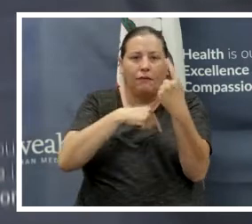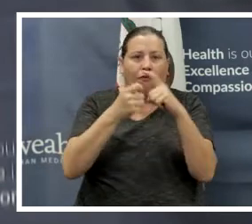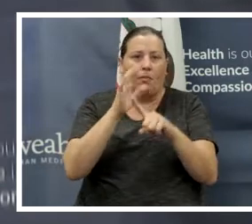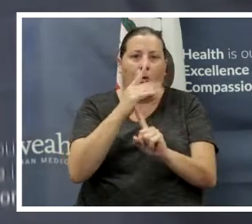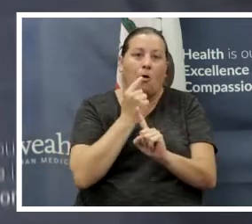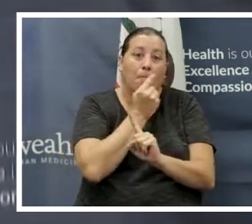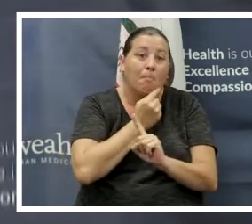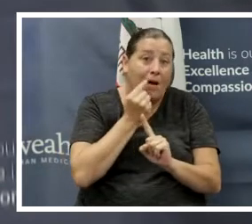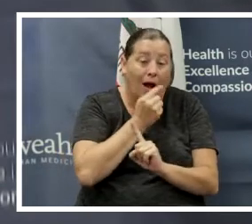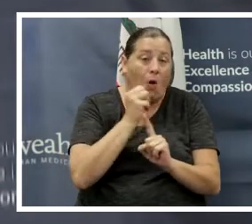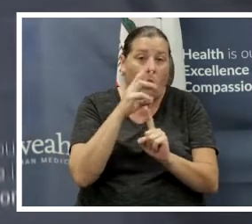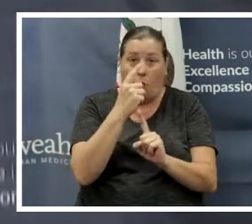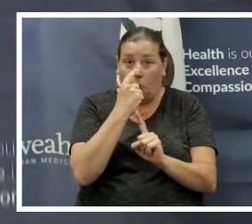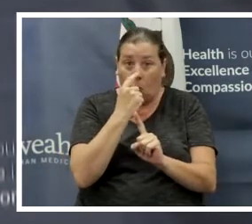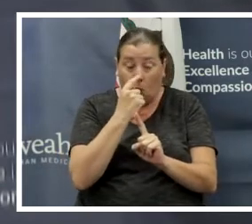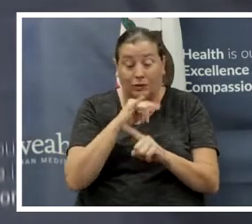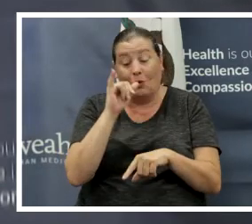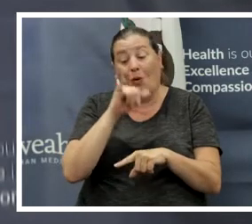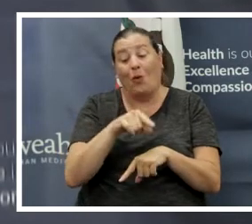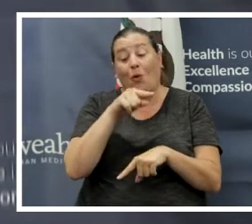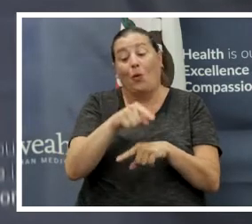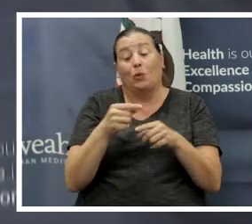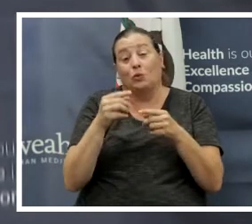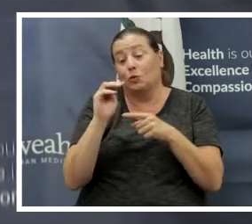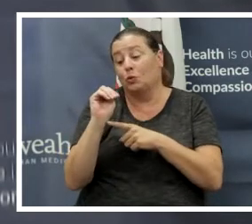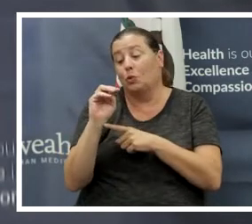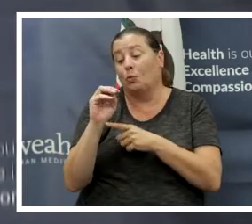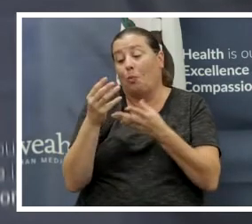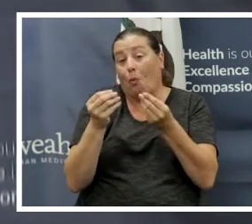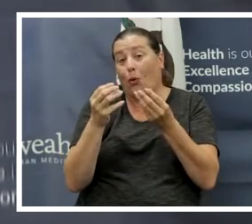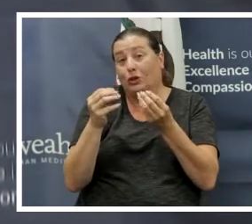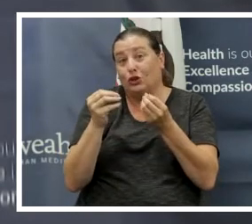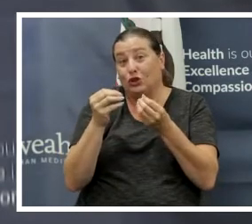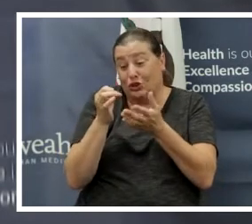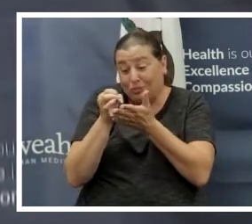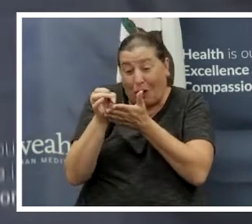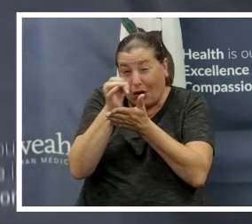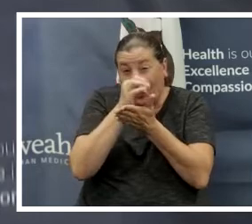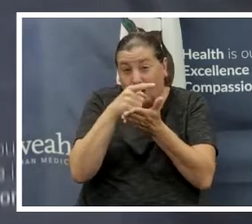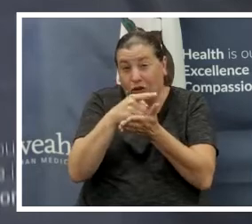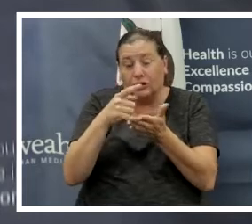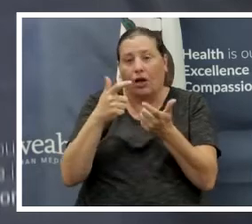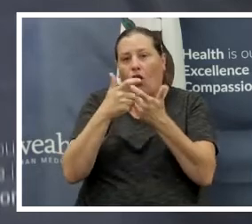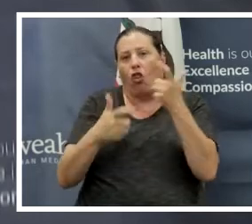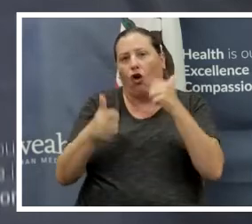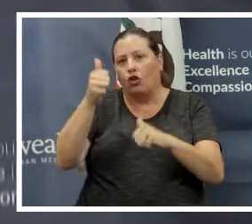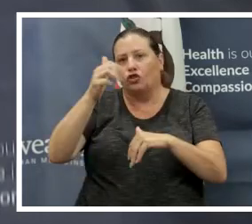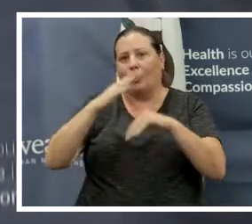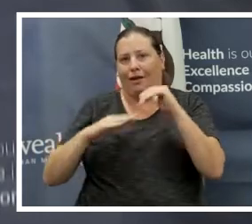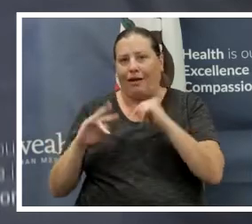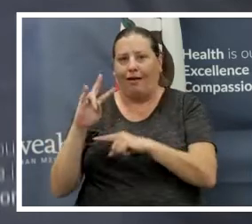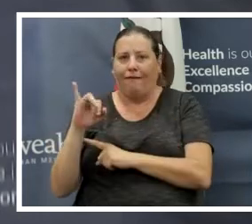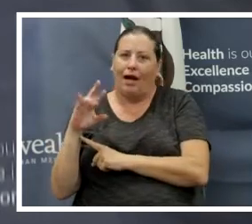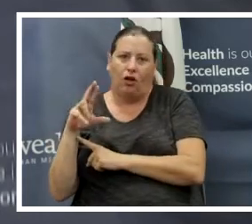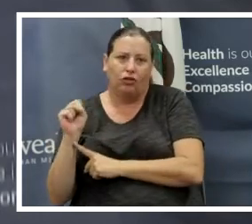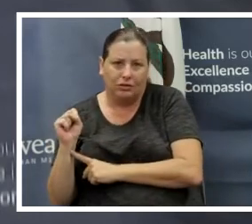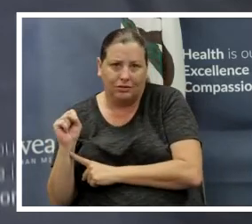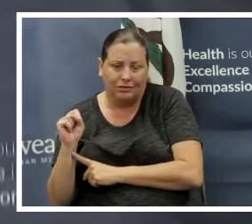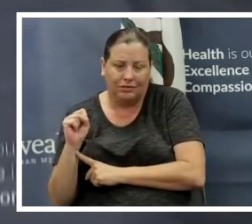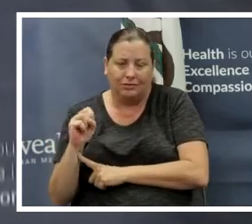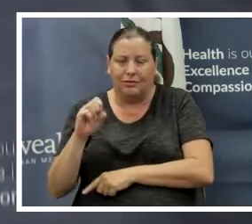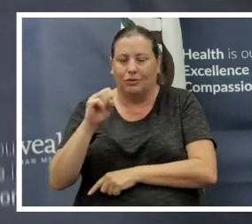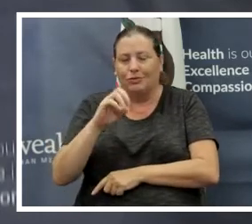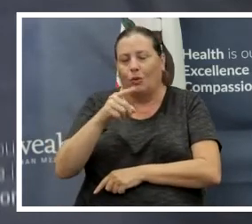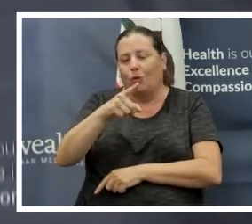nose. These moisture particles are much, much larger than virus particles. So what you have is not a virus particle floating around by